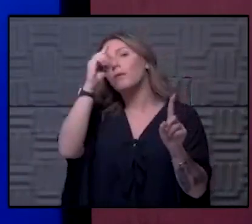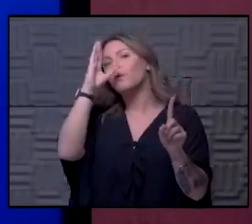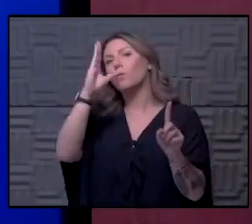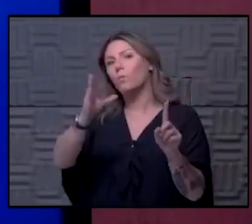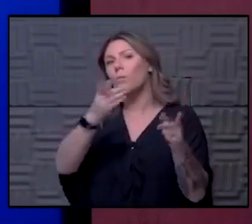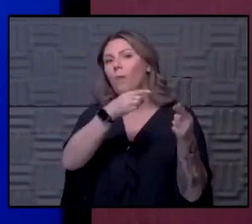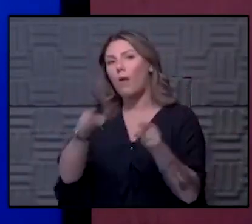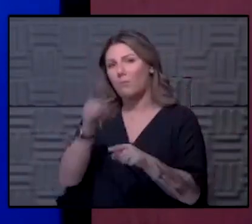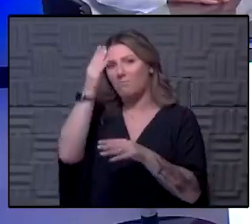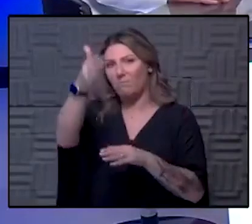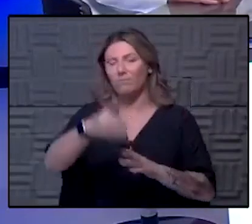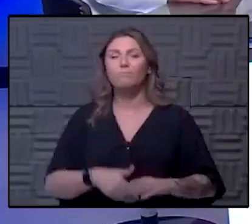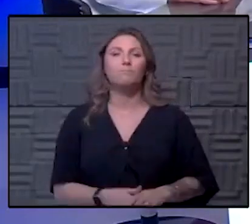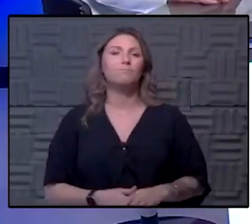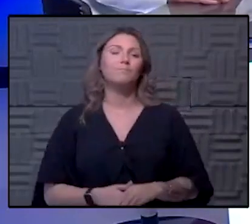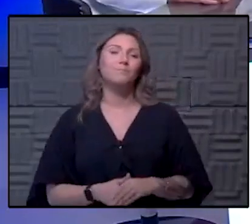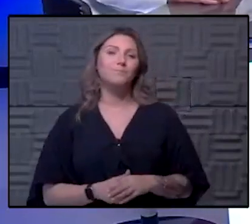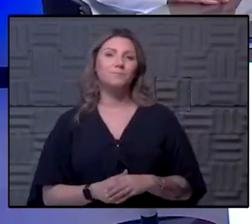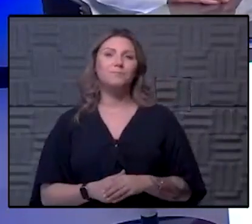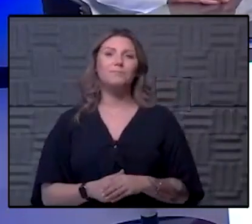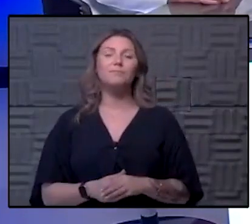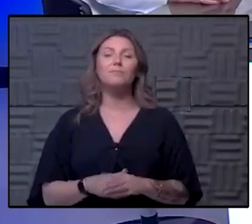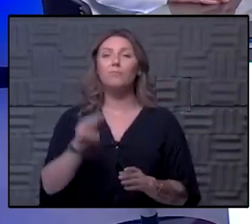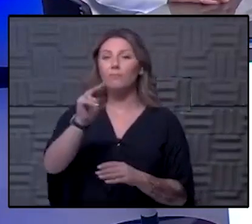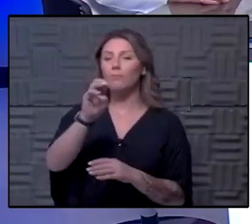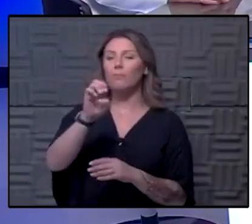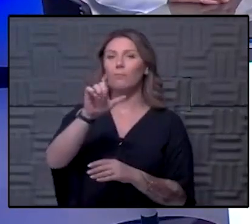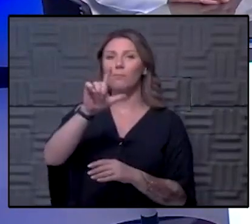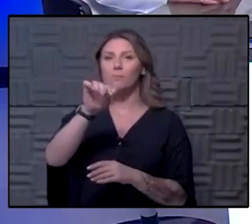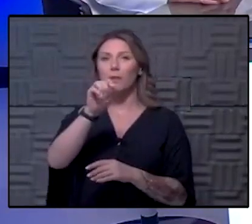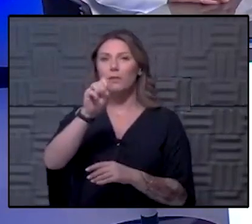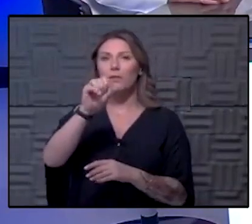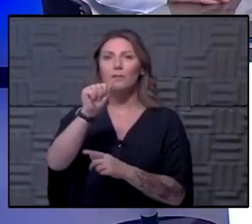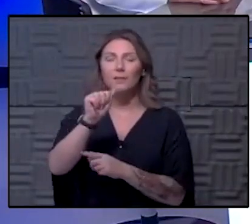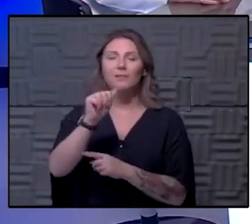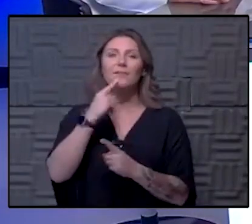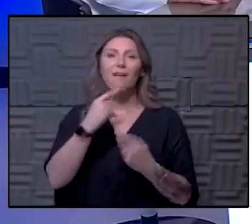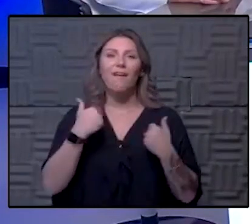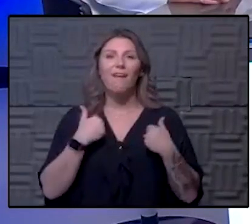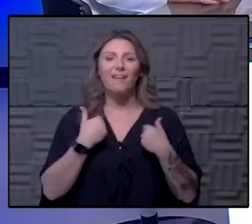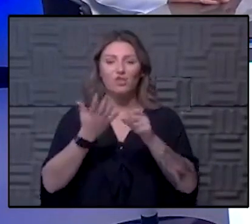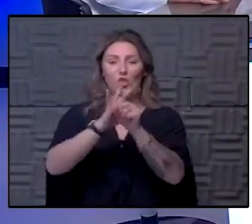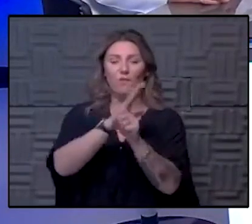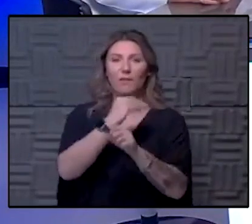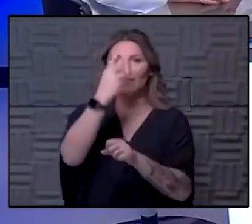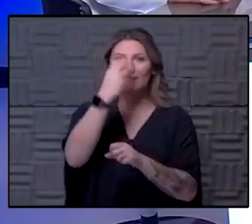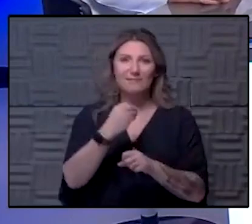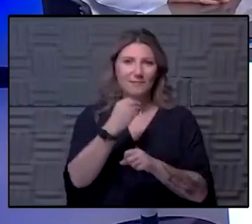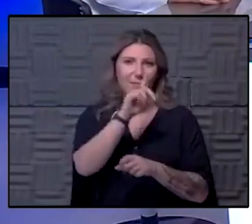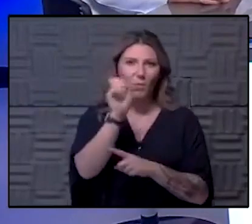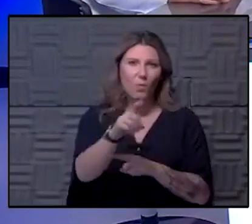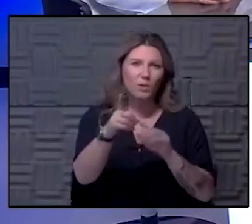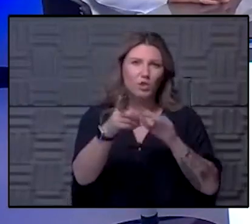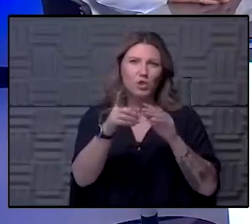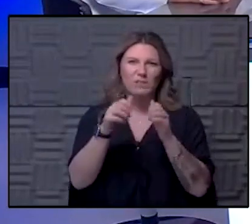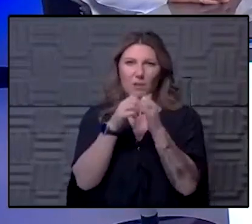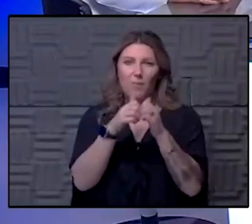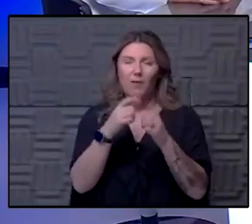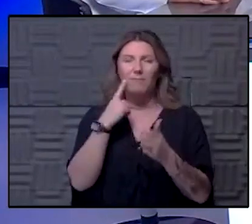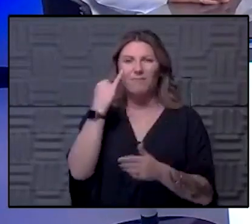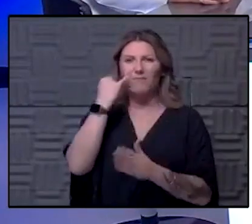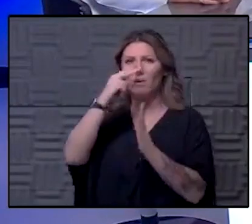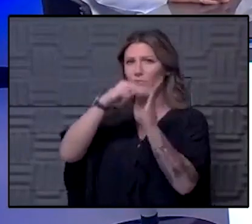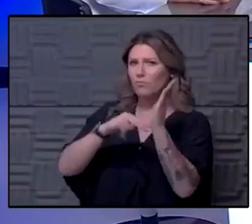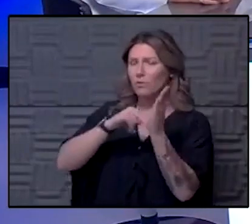to roll. Mm-hmm. Melissa has a COVID and sleep question. It's kind of combined. If I'm reading this correctly,